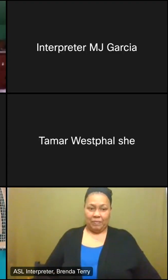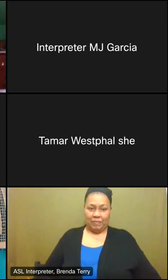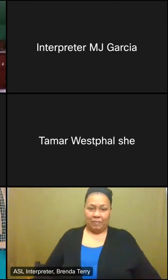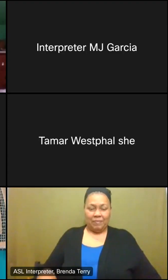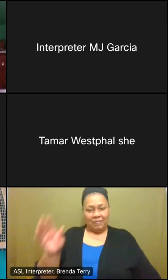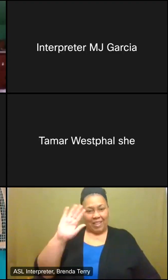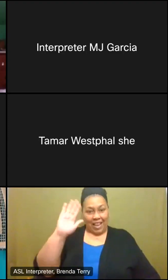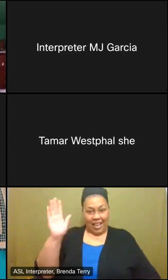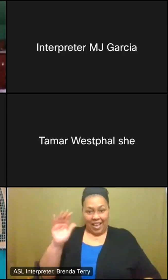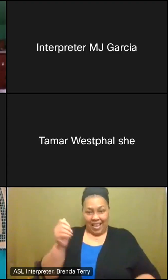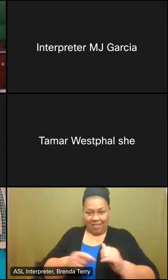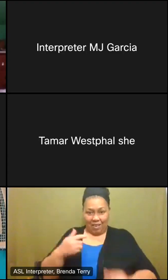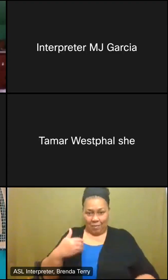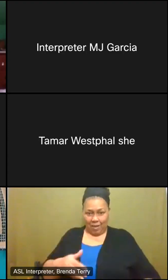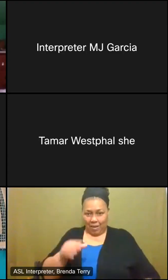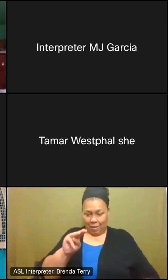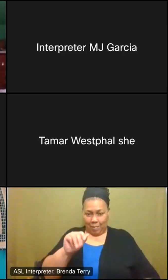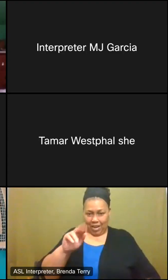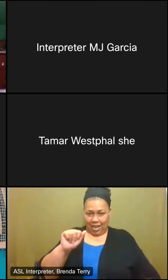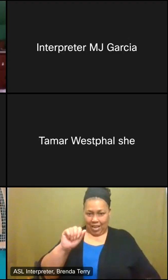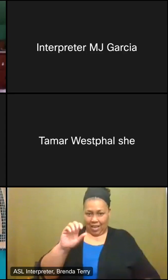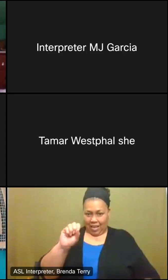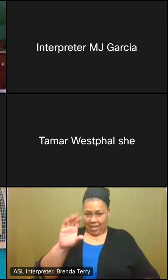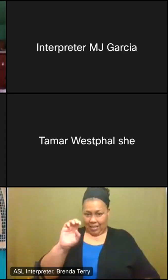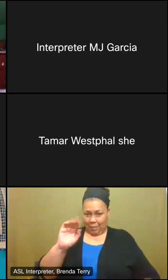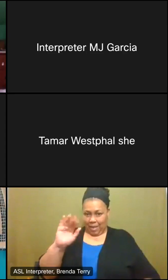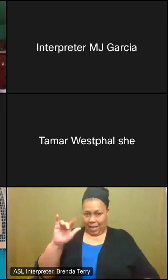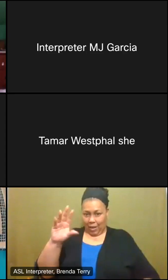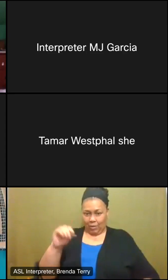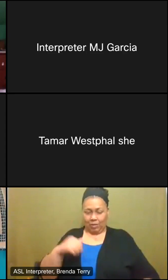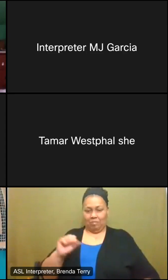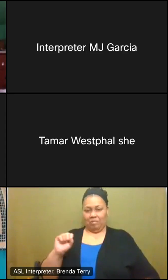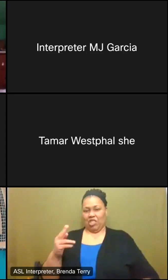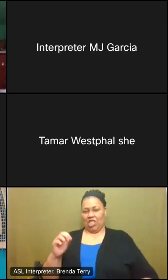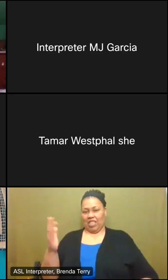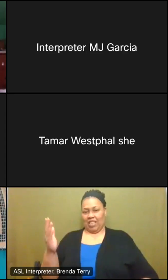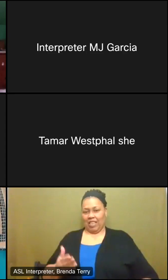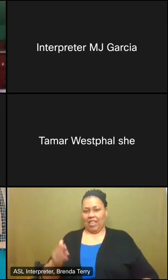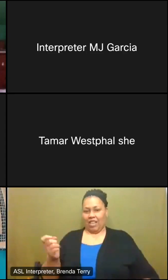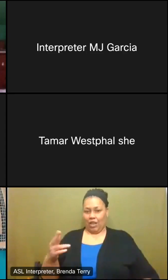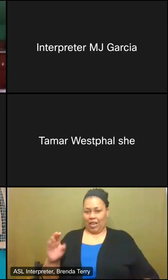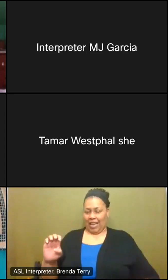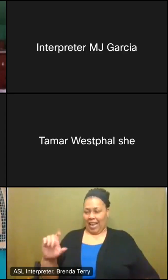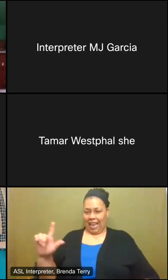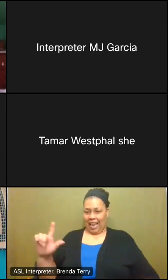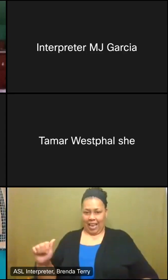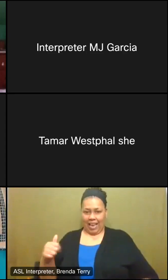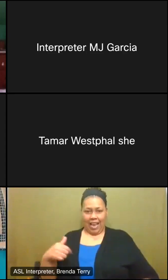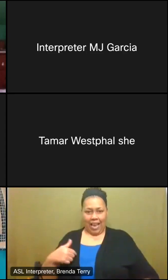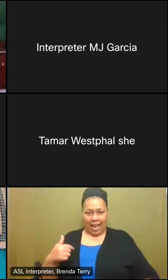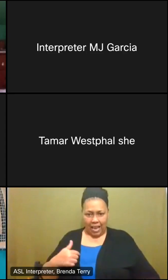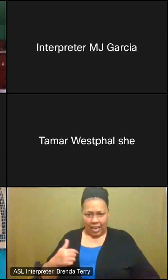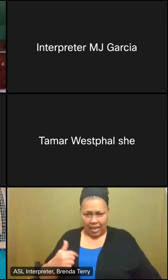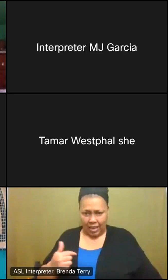Hello, everyone. My name is Maria Ceballos. My pronouns are she, her, ella. I'm a legal advocate at Enlace Comunitario, which